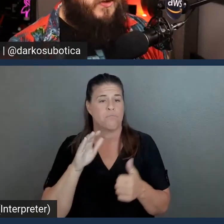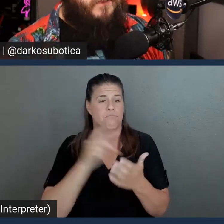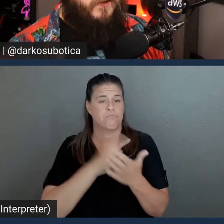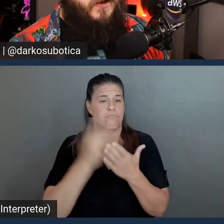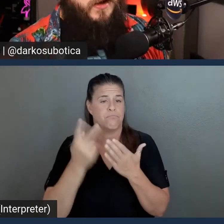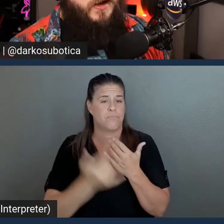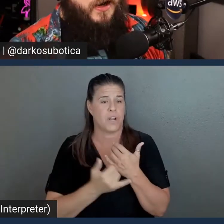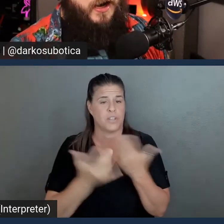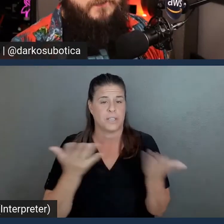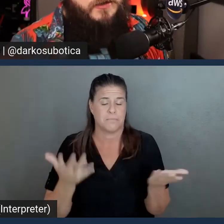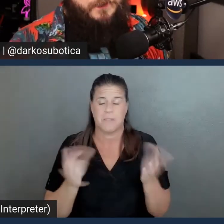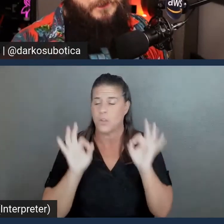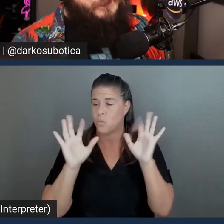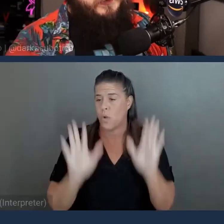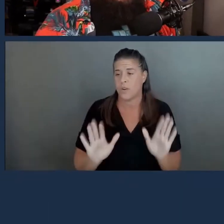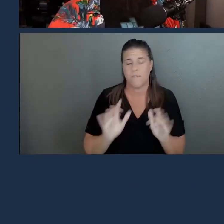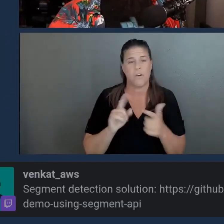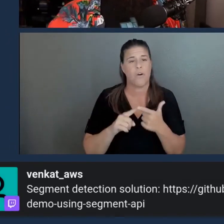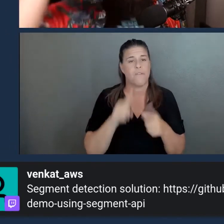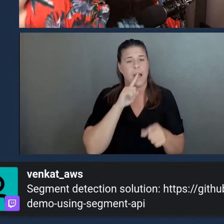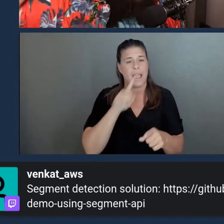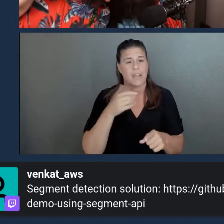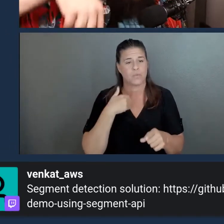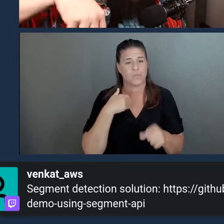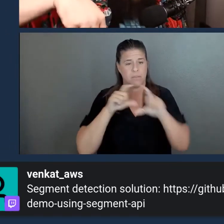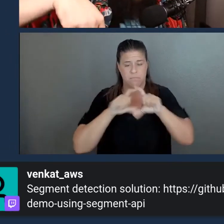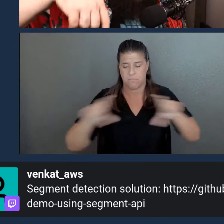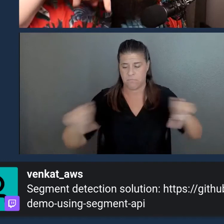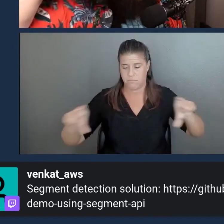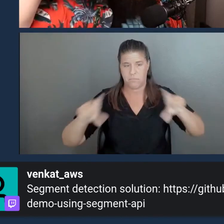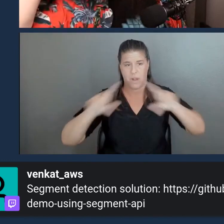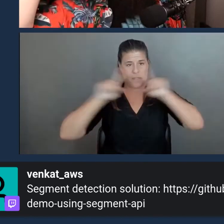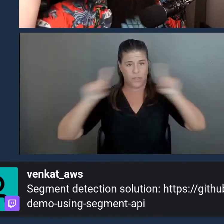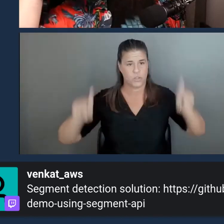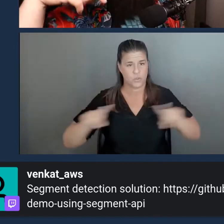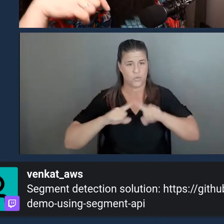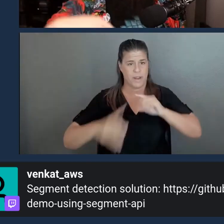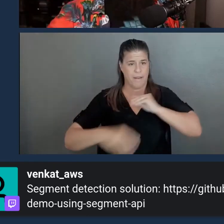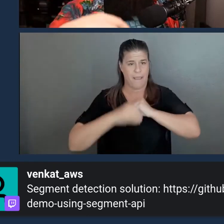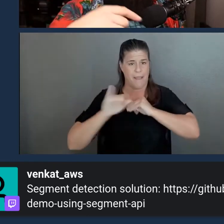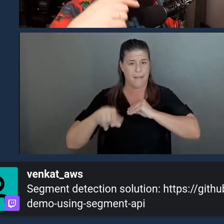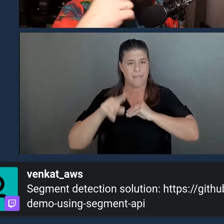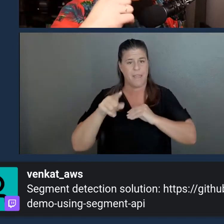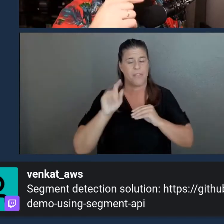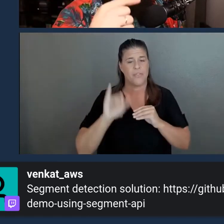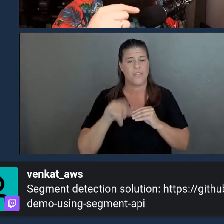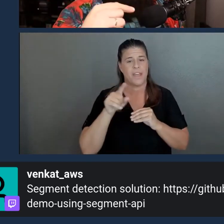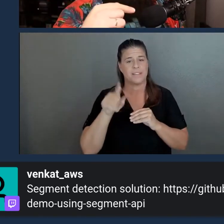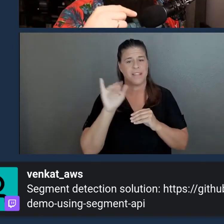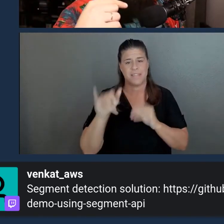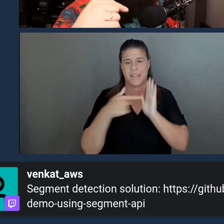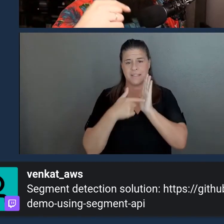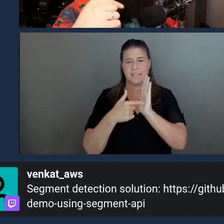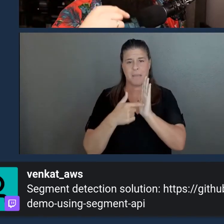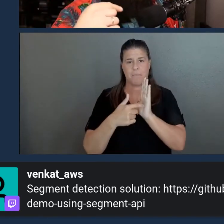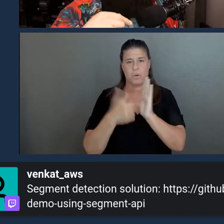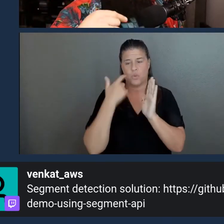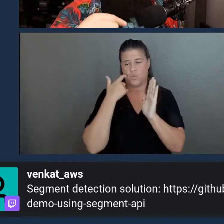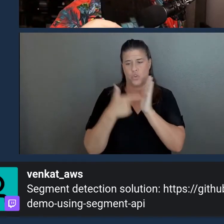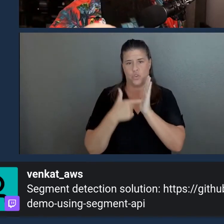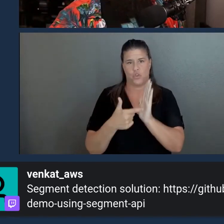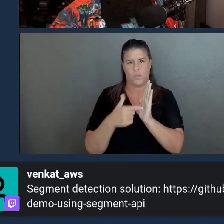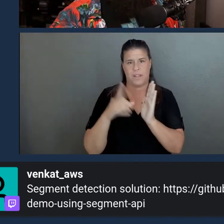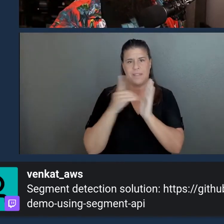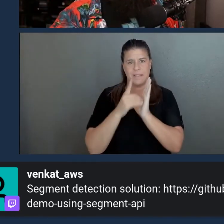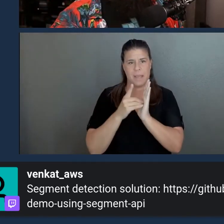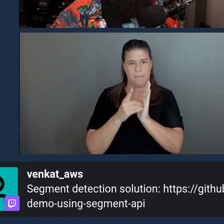that's just wonderful. I've actually put this thing on the screen here. This is a this is that sample you showed us, or this is this demo you